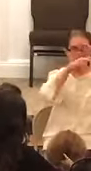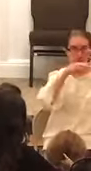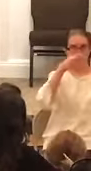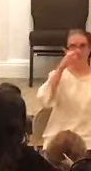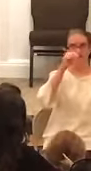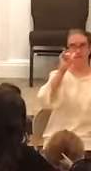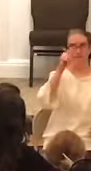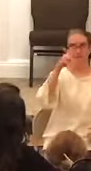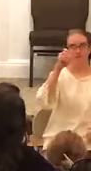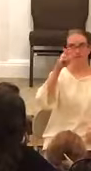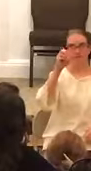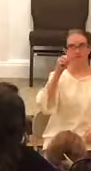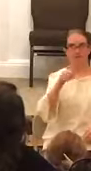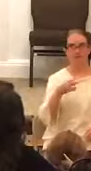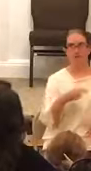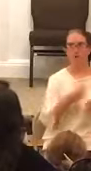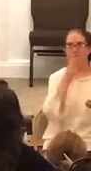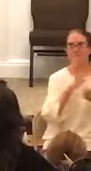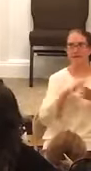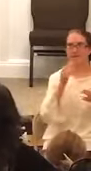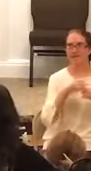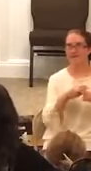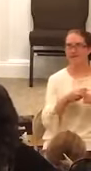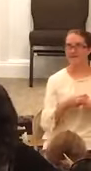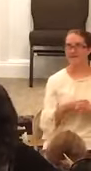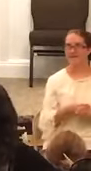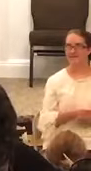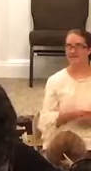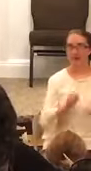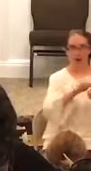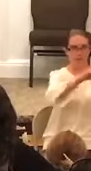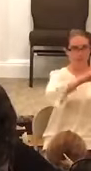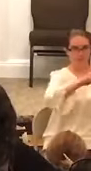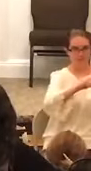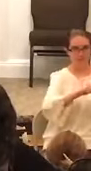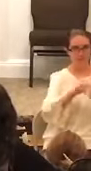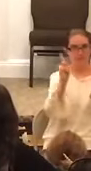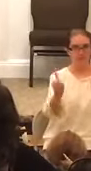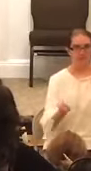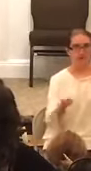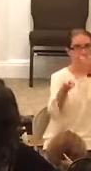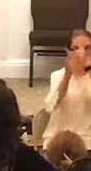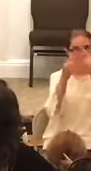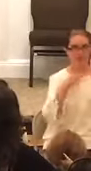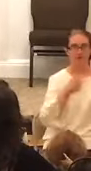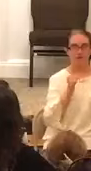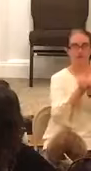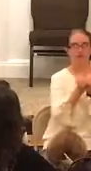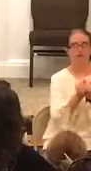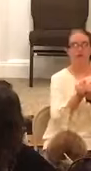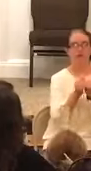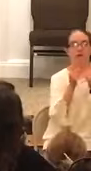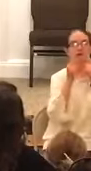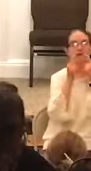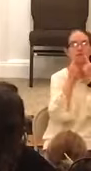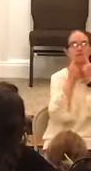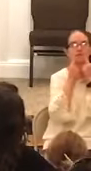hypocrites." Wait, see, I told you he called them bad names. "As it is written, this people honoreth me with their